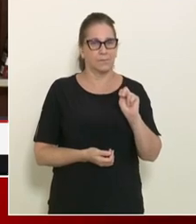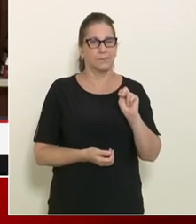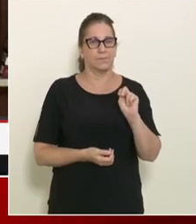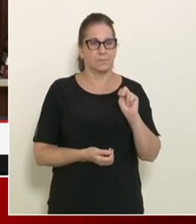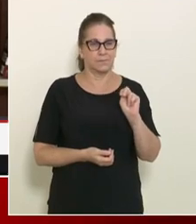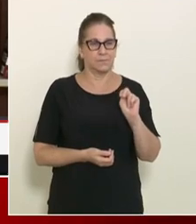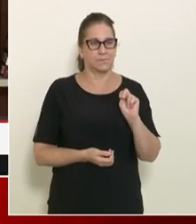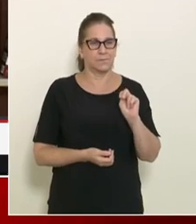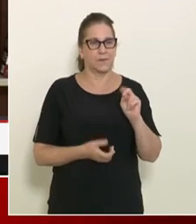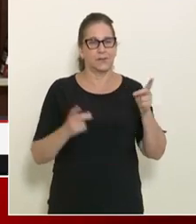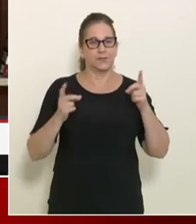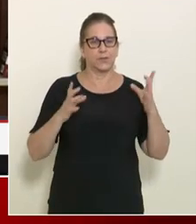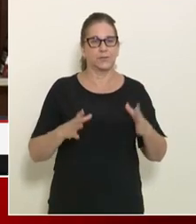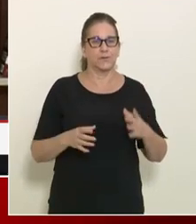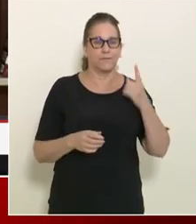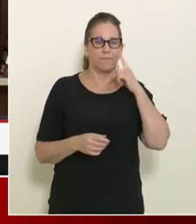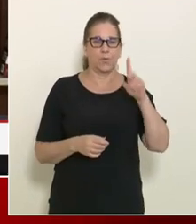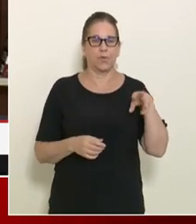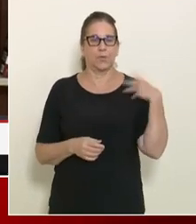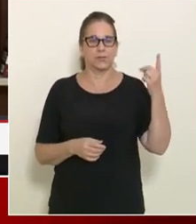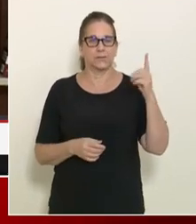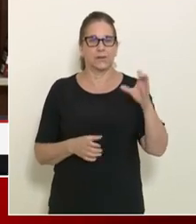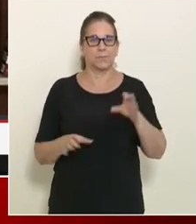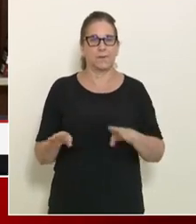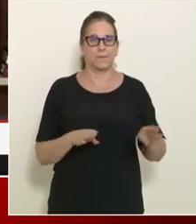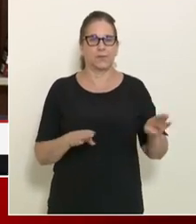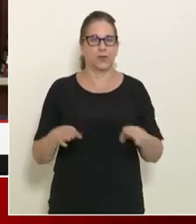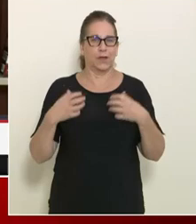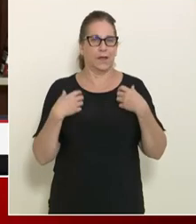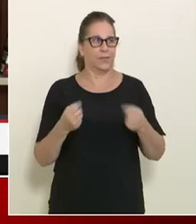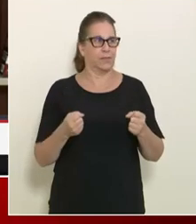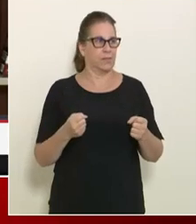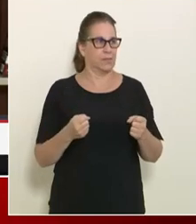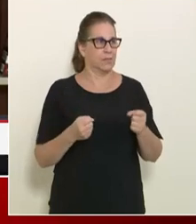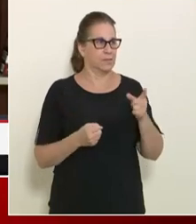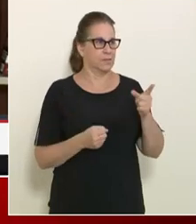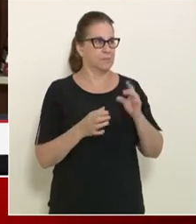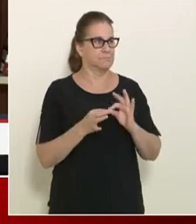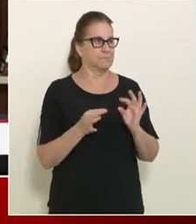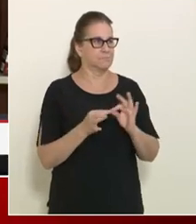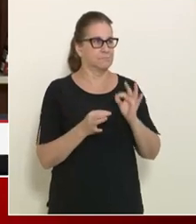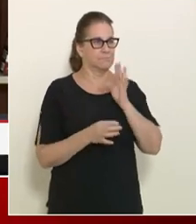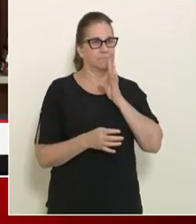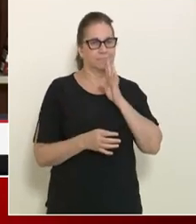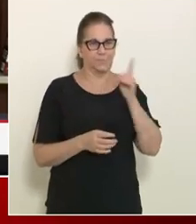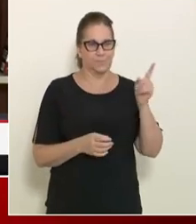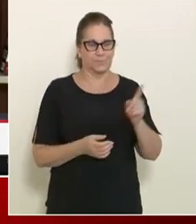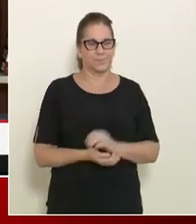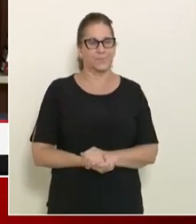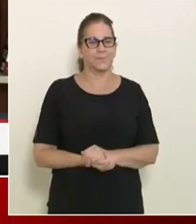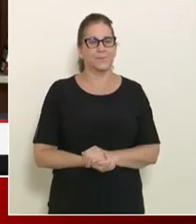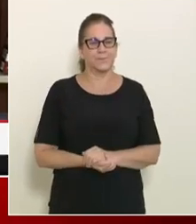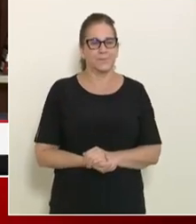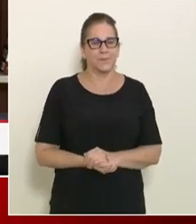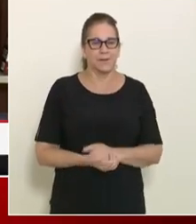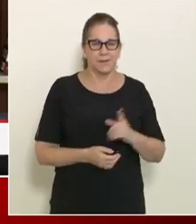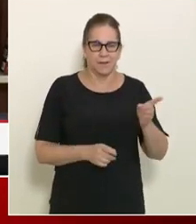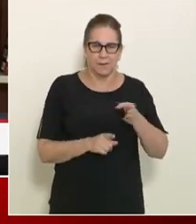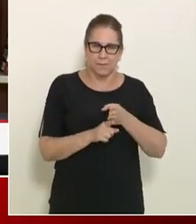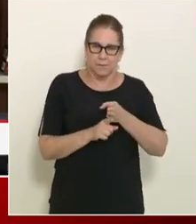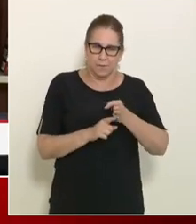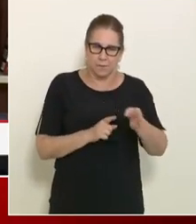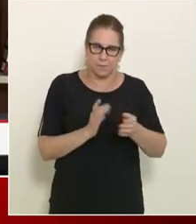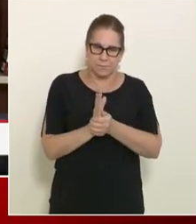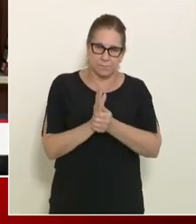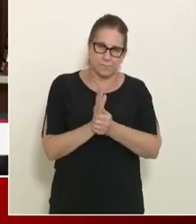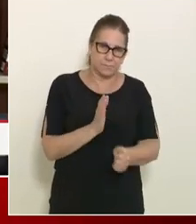Health. In addition to her expertise in behavioral and mental health, Dr. Bazran has been a teacher